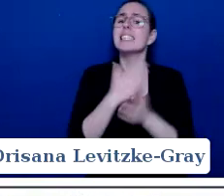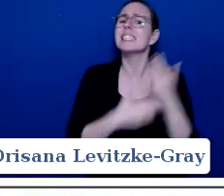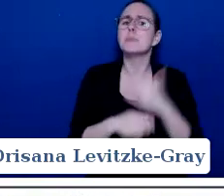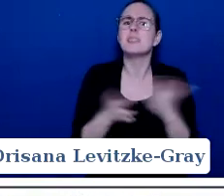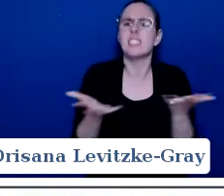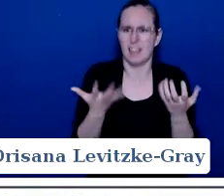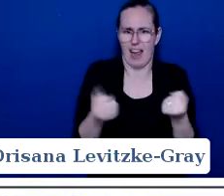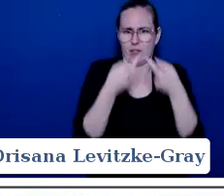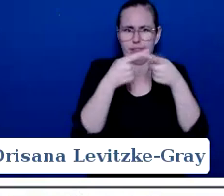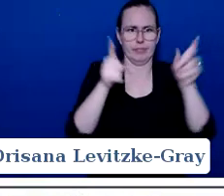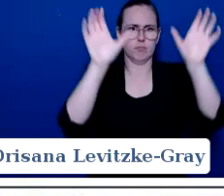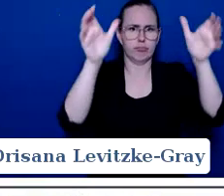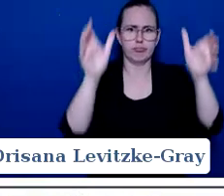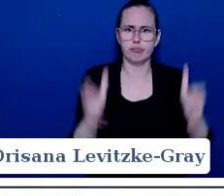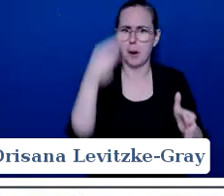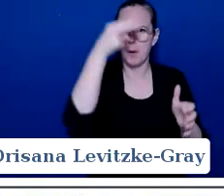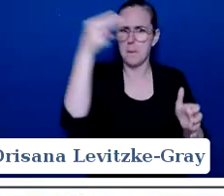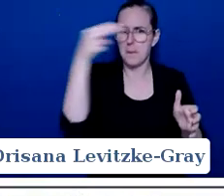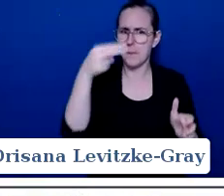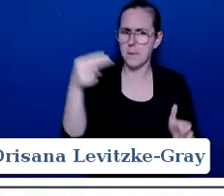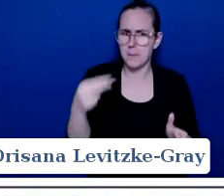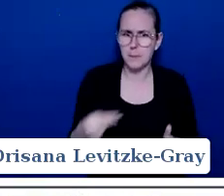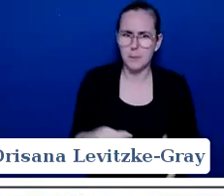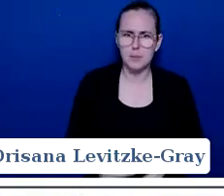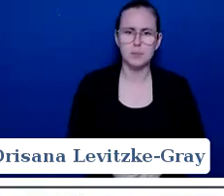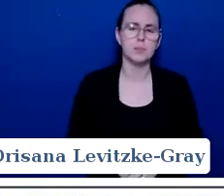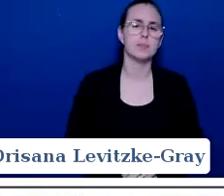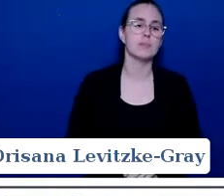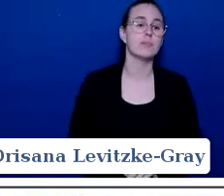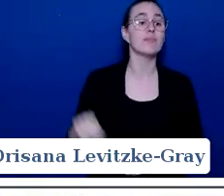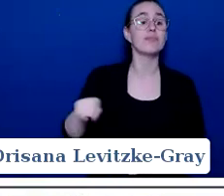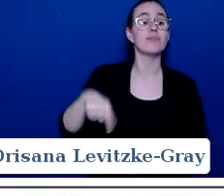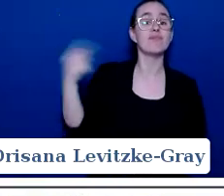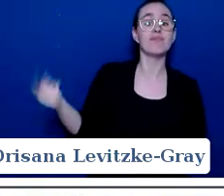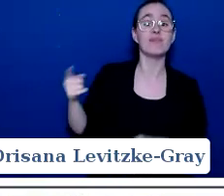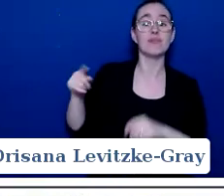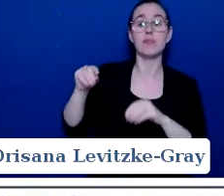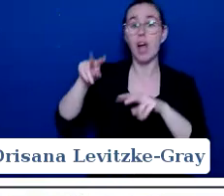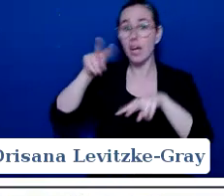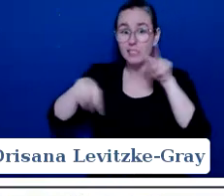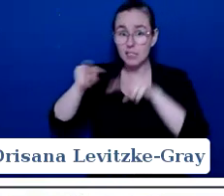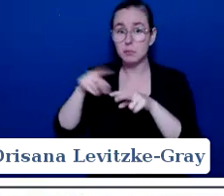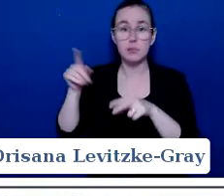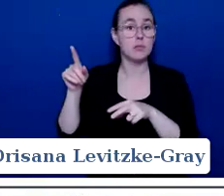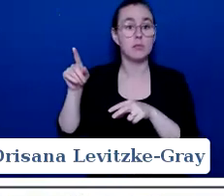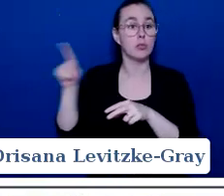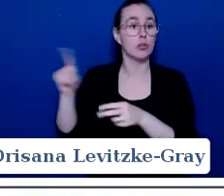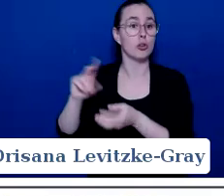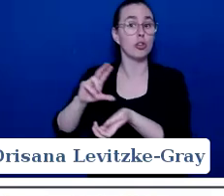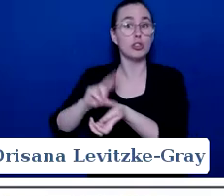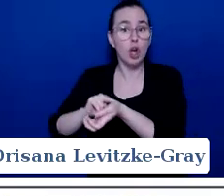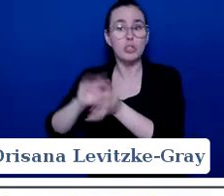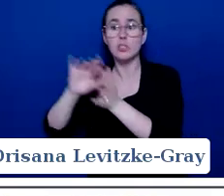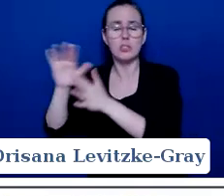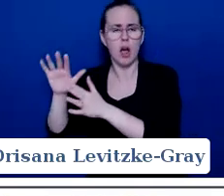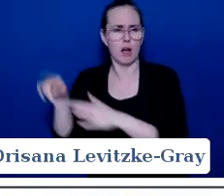the assessment, and all assessments are based on the assessment tools and guides, which prove the reliability of